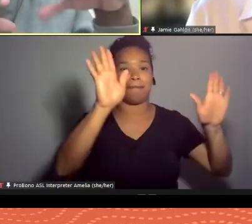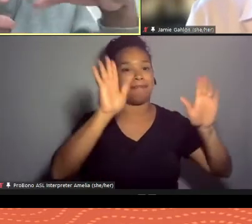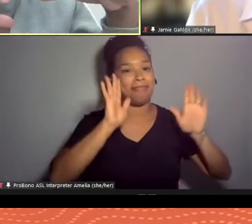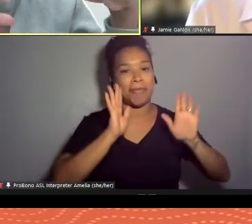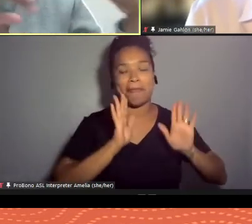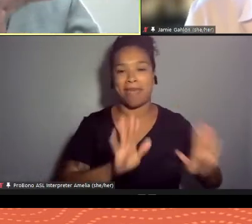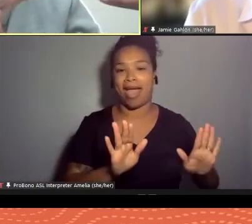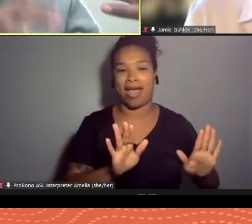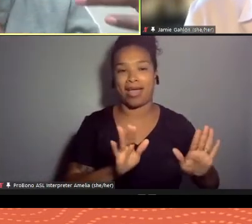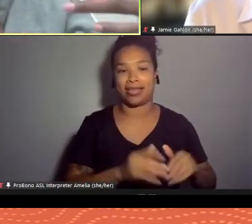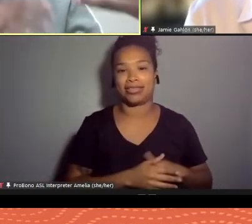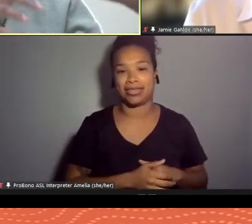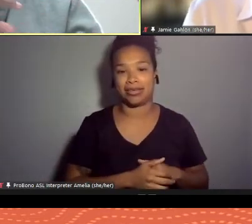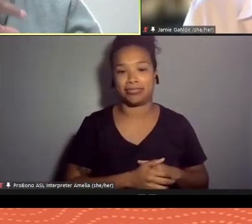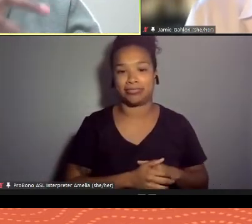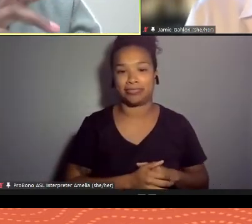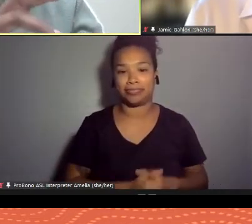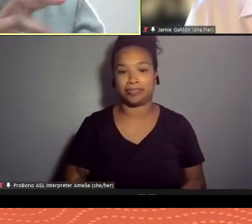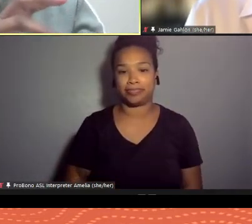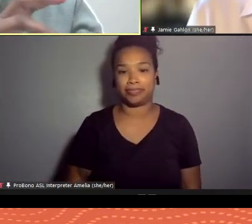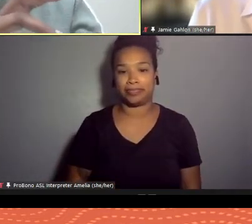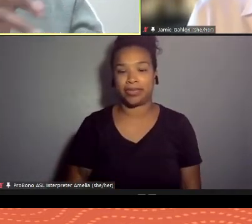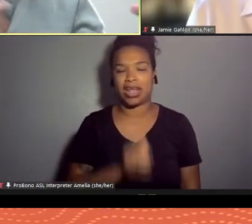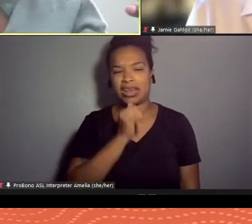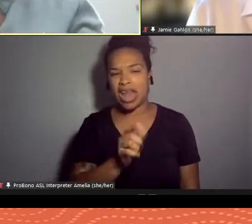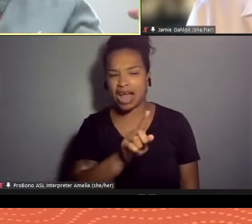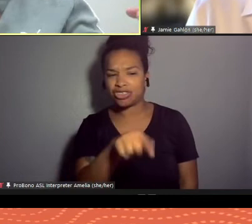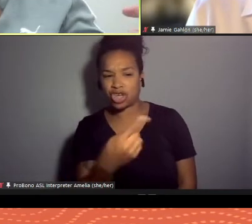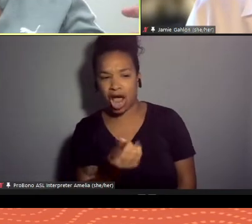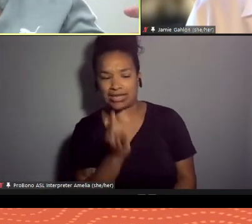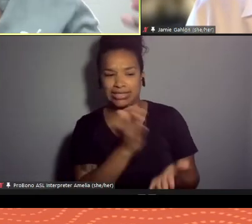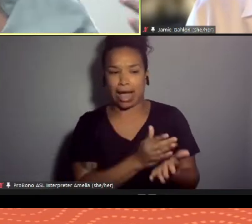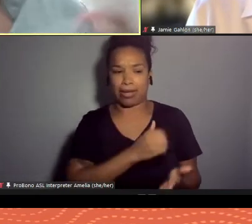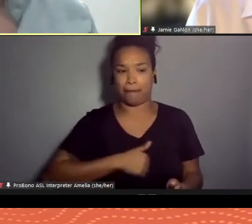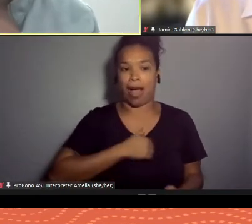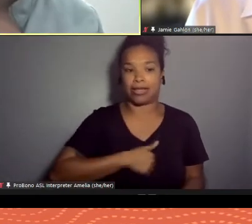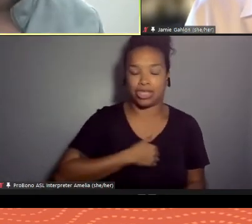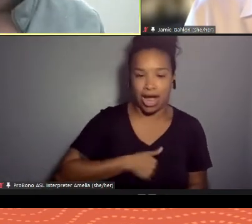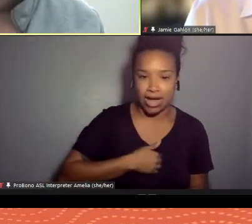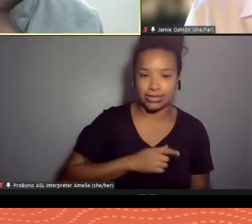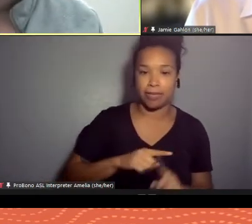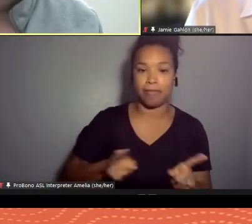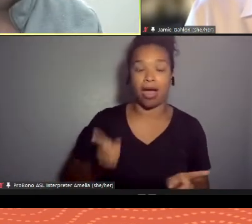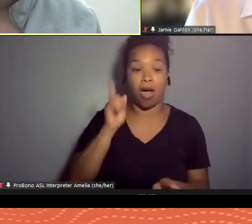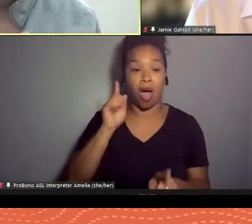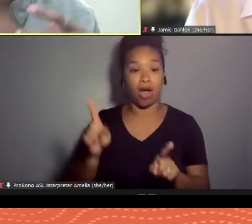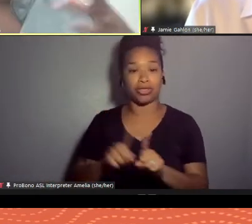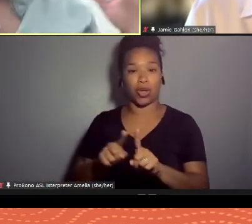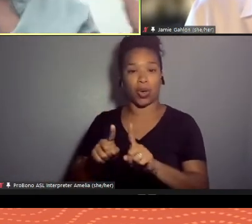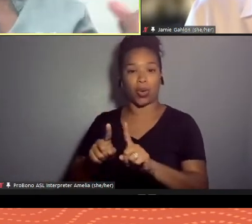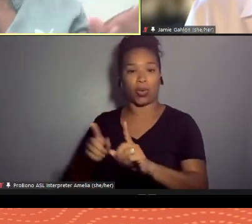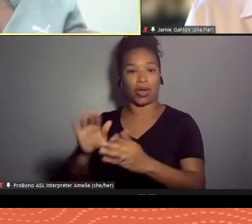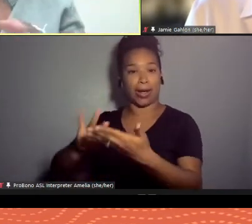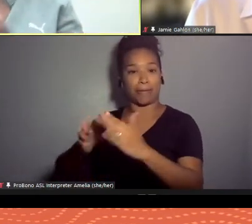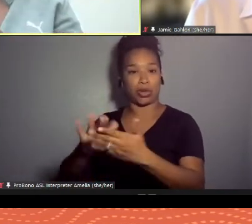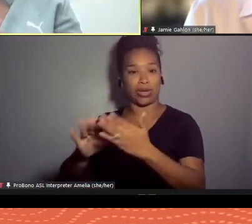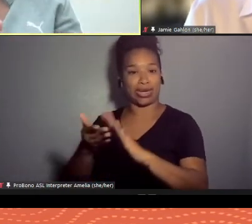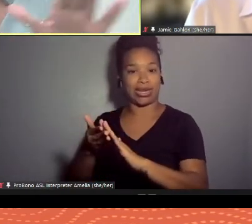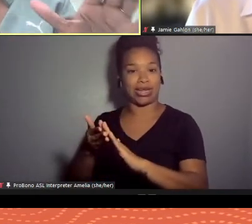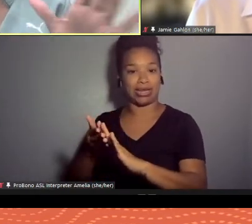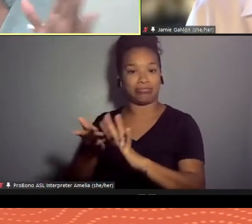just the stopping of the apology, but also like the community that's gathered digitally being like,